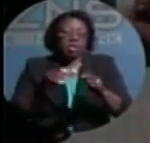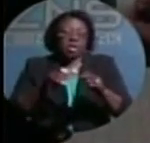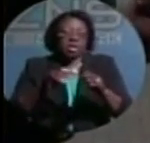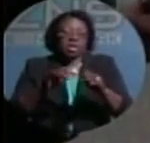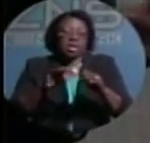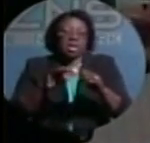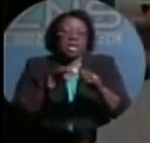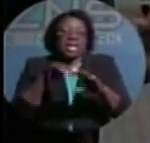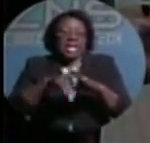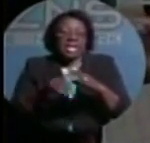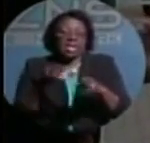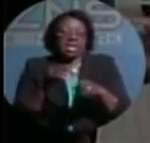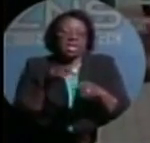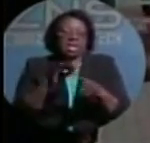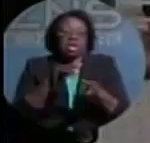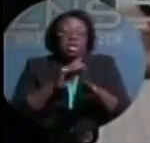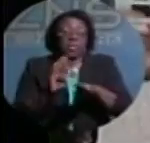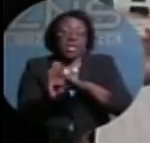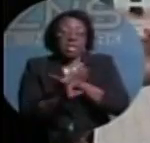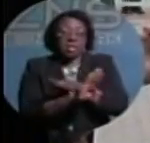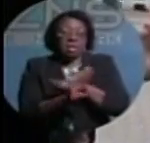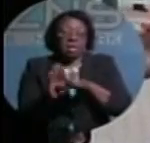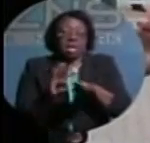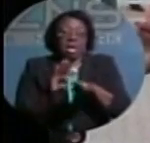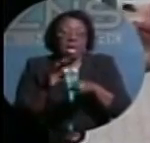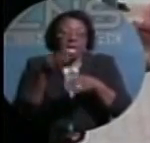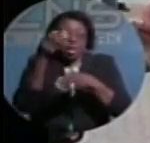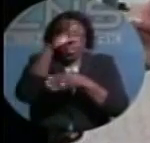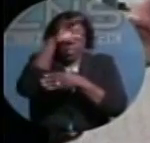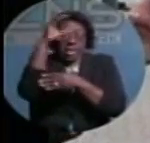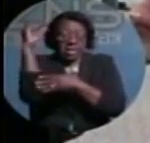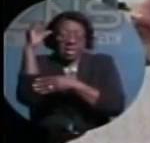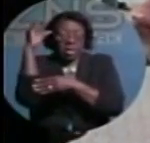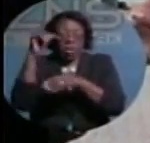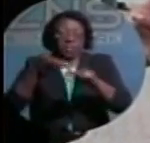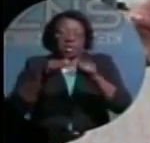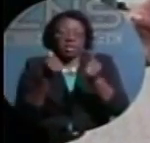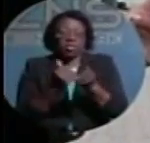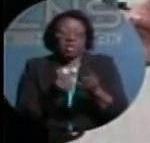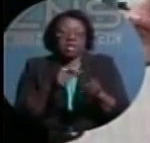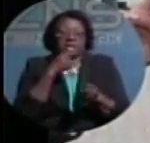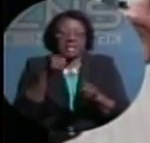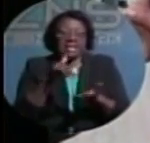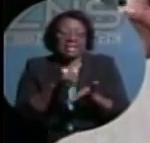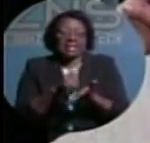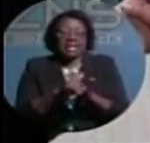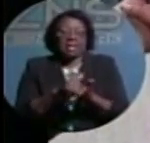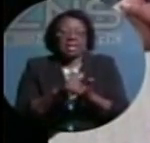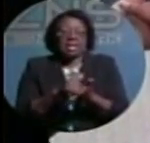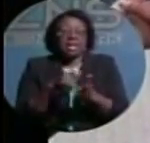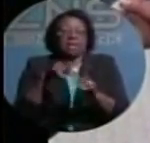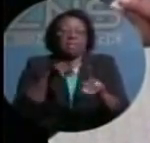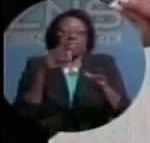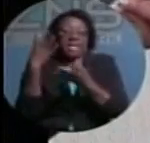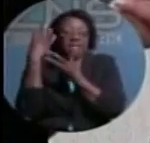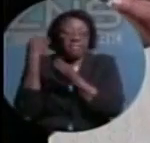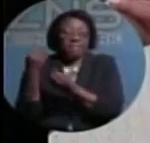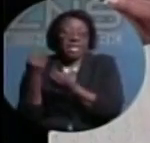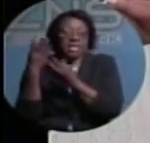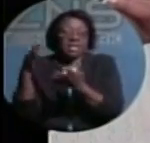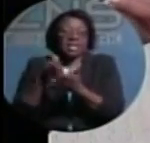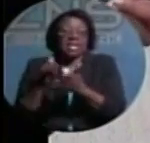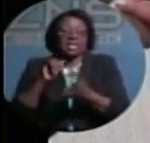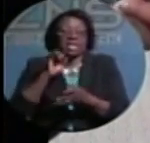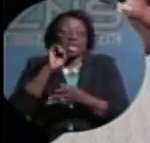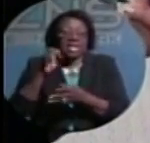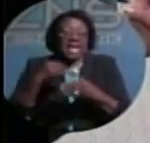Kingston, and the president of the association there says that from the information she has,